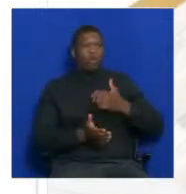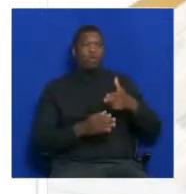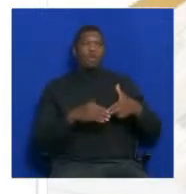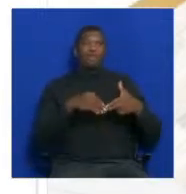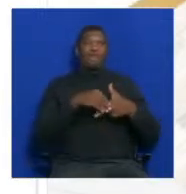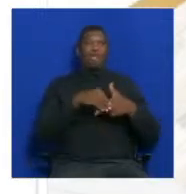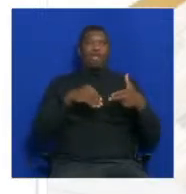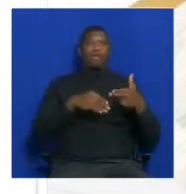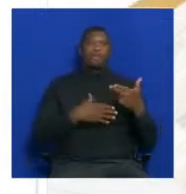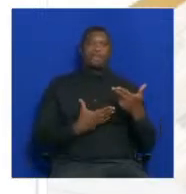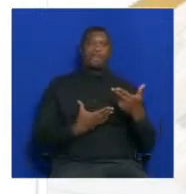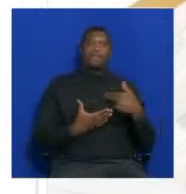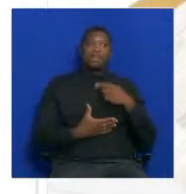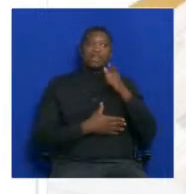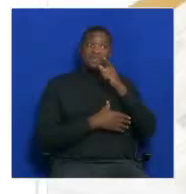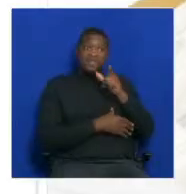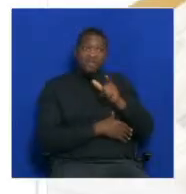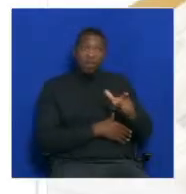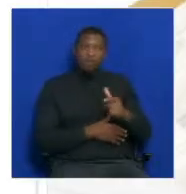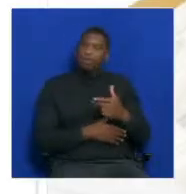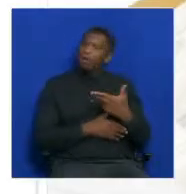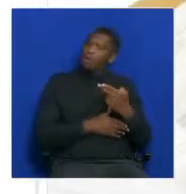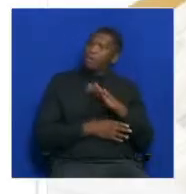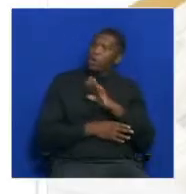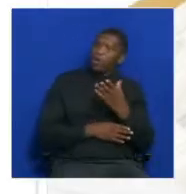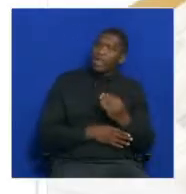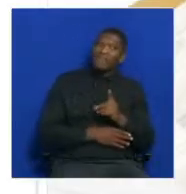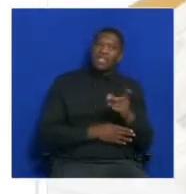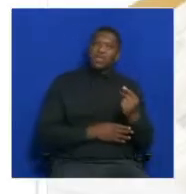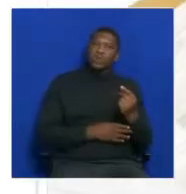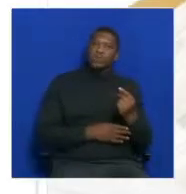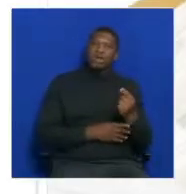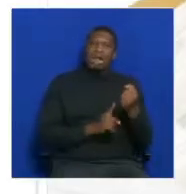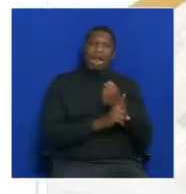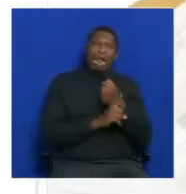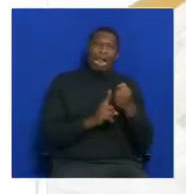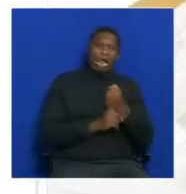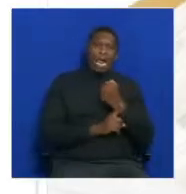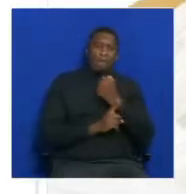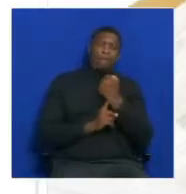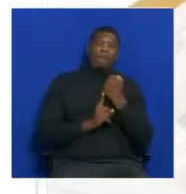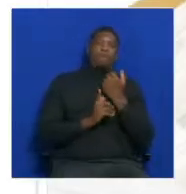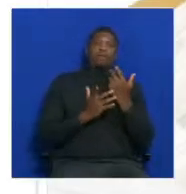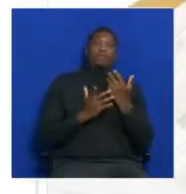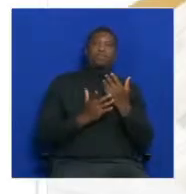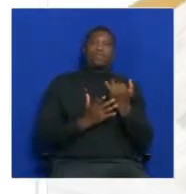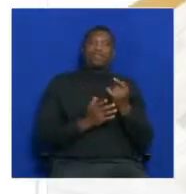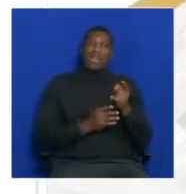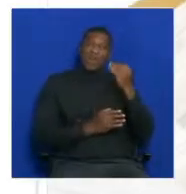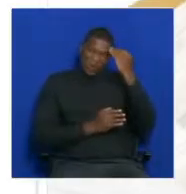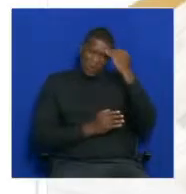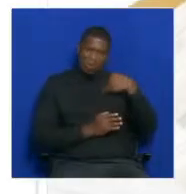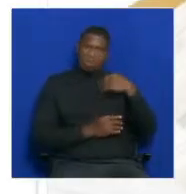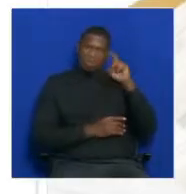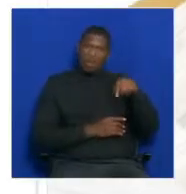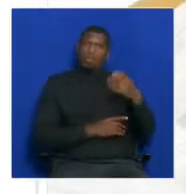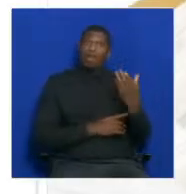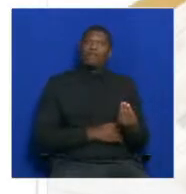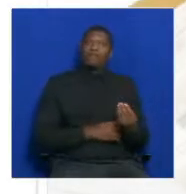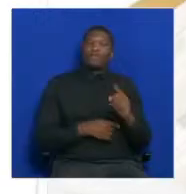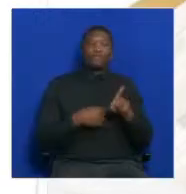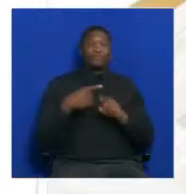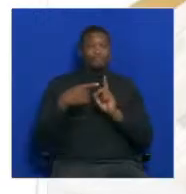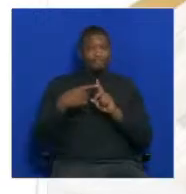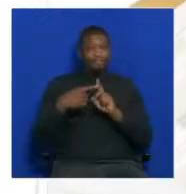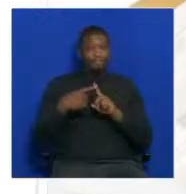them I did not have one, they assaulted me so much as if they knew I should have one. Second,